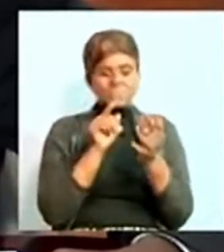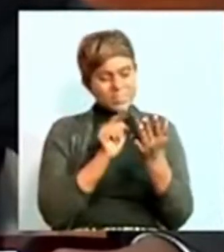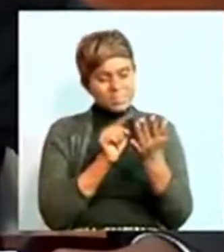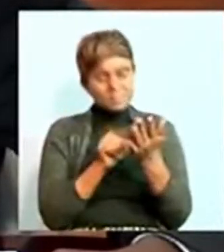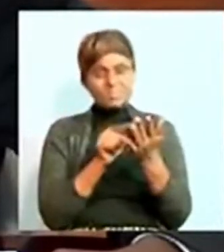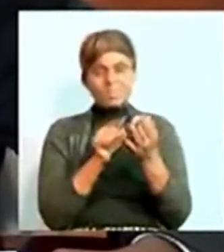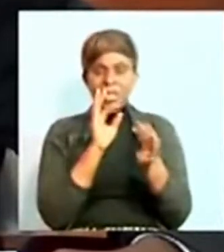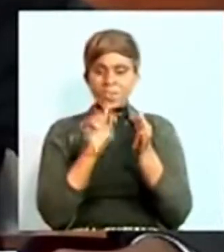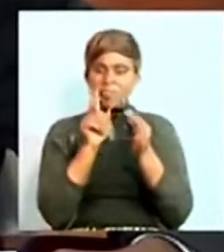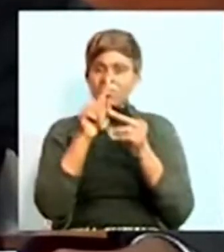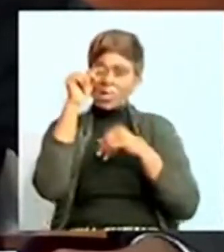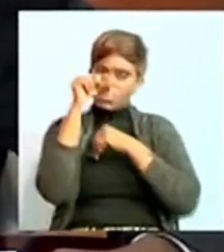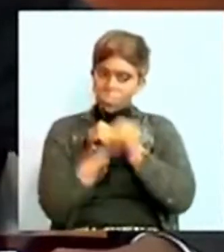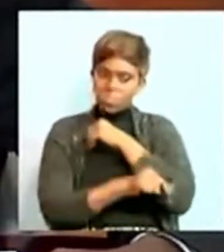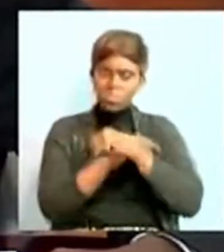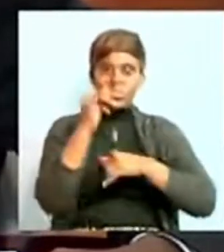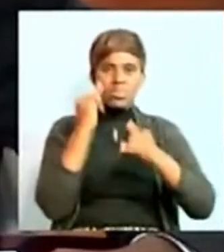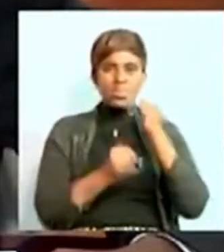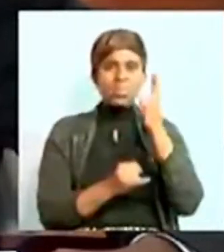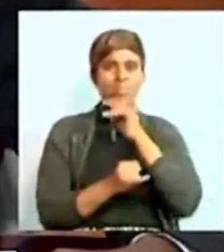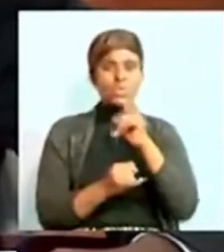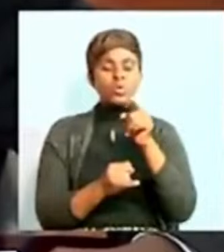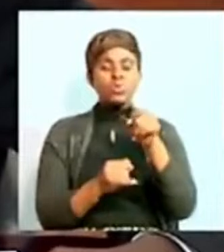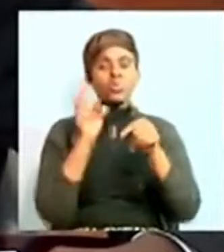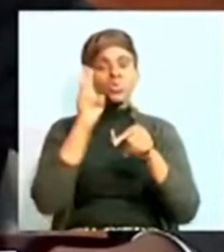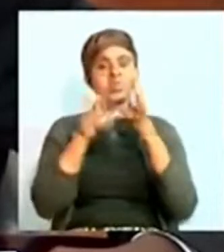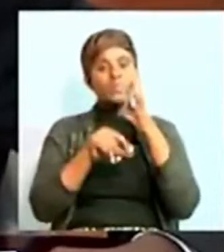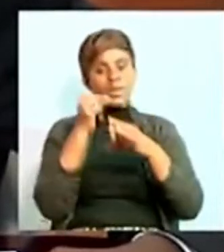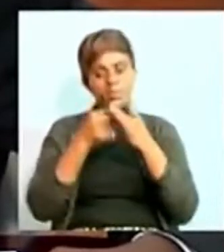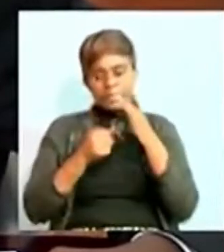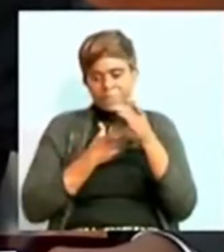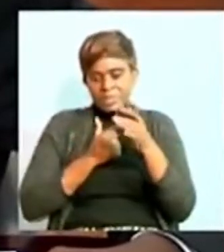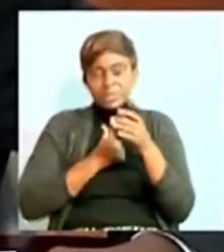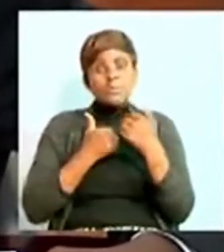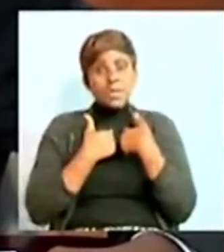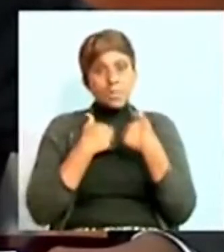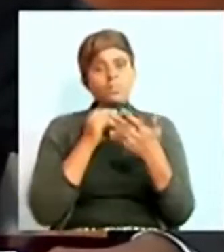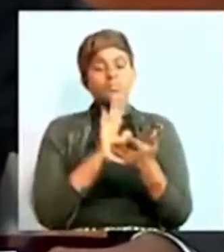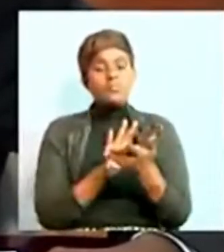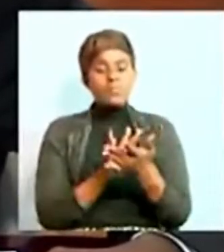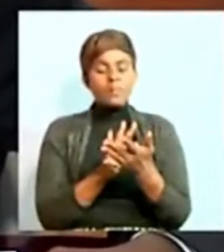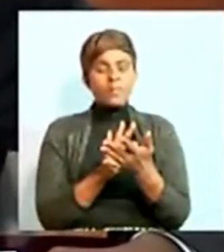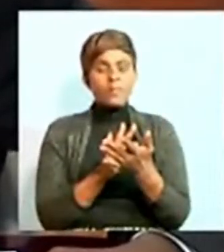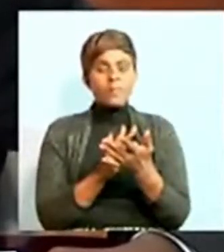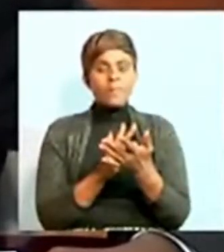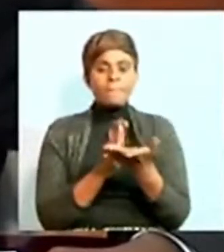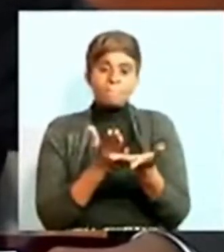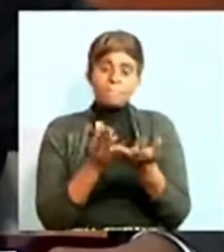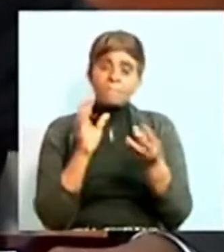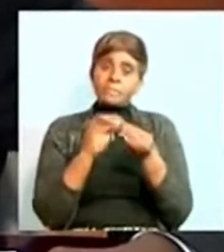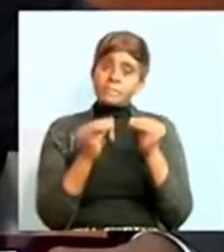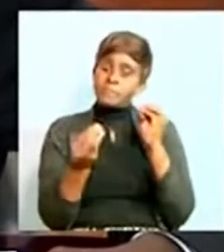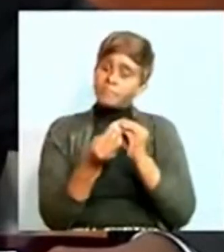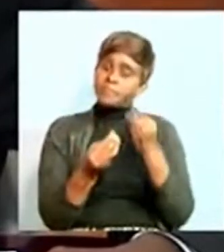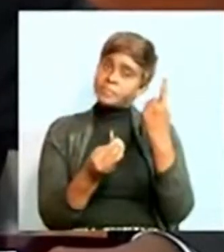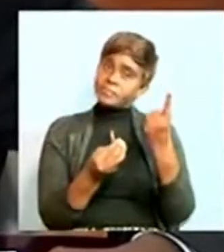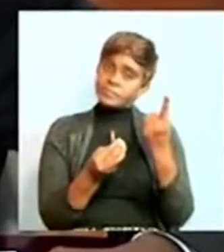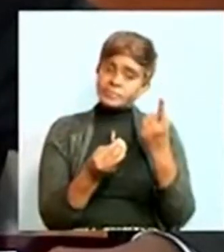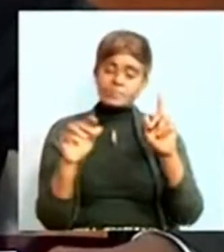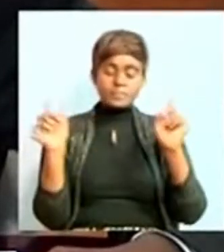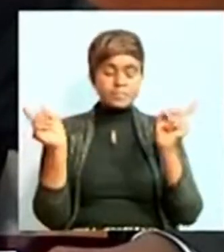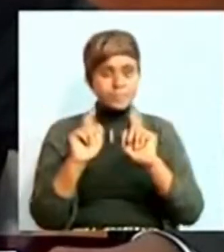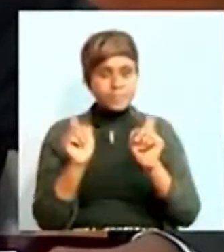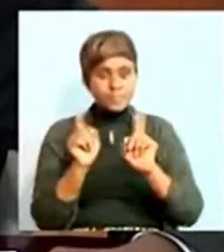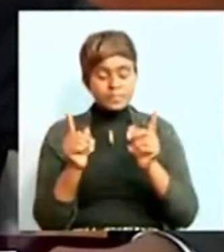If you go to the conclusion, you find what I'm finding. So number one,